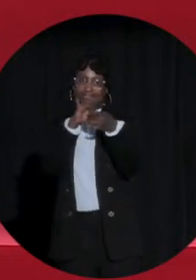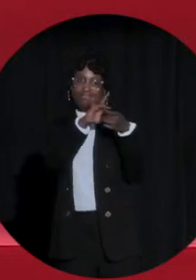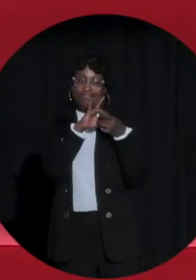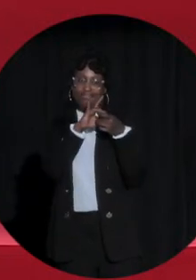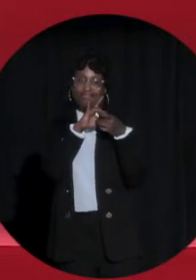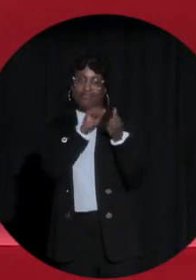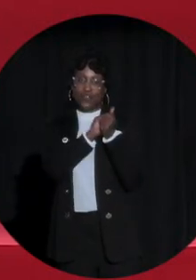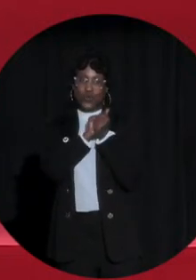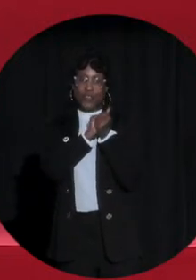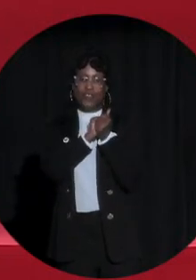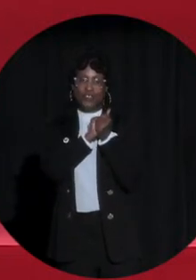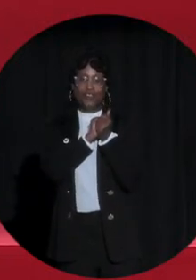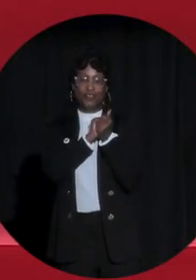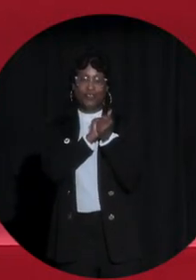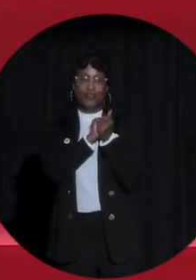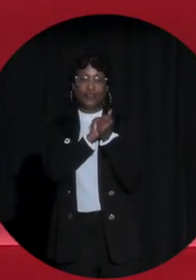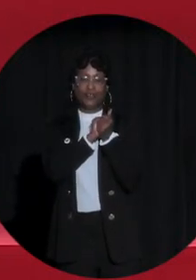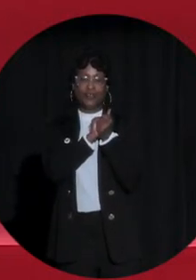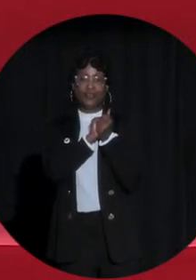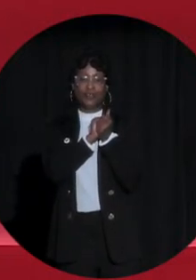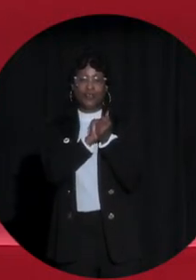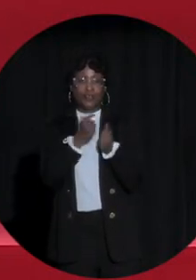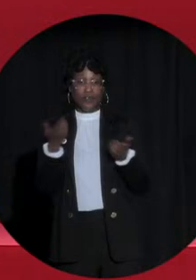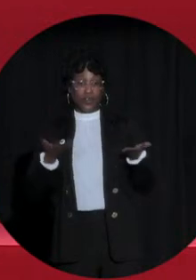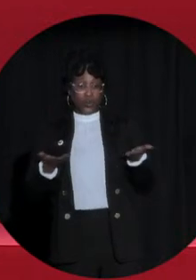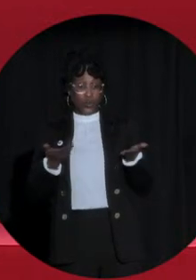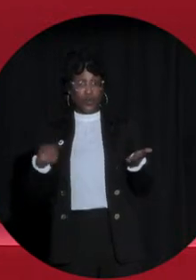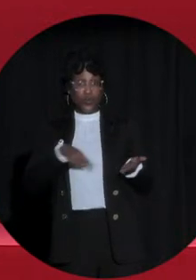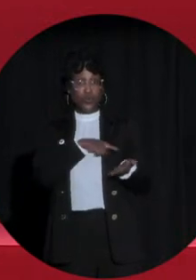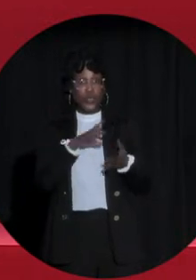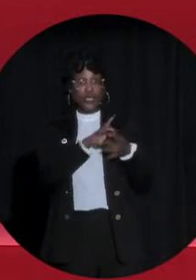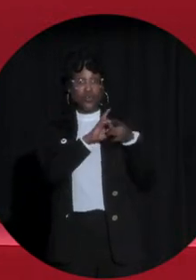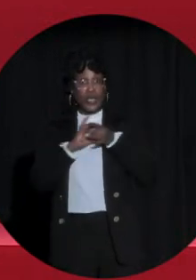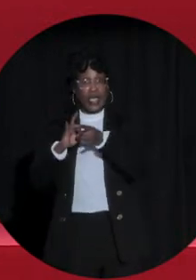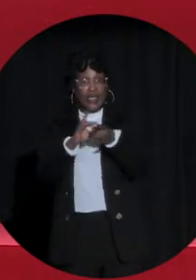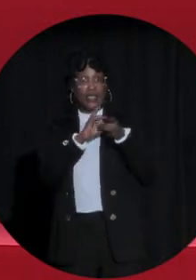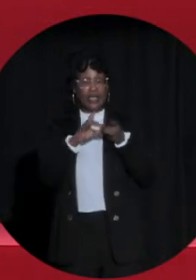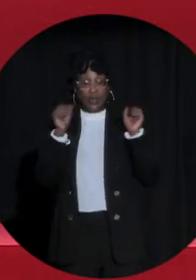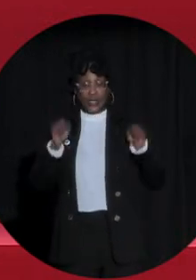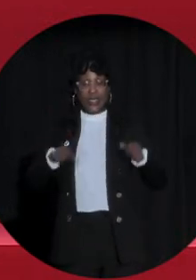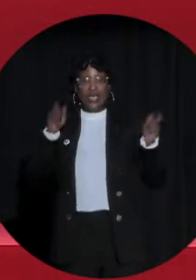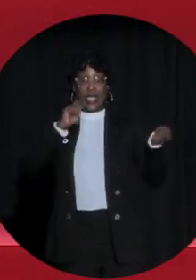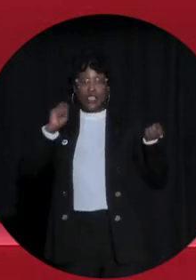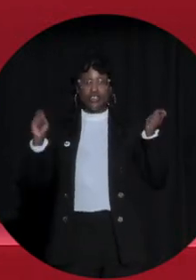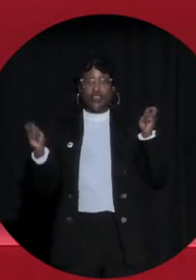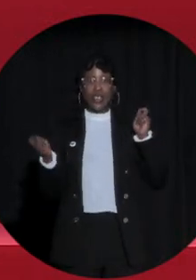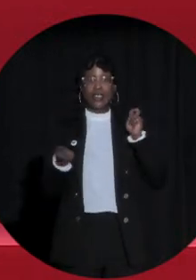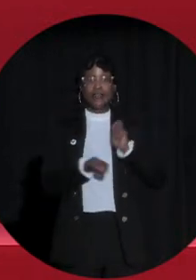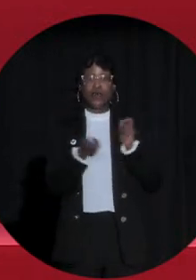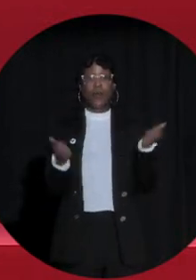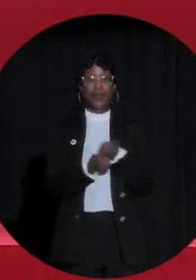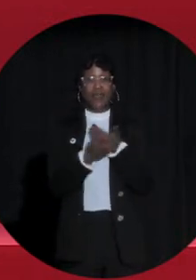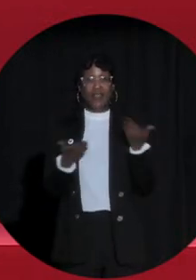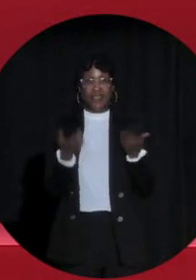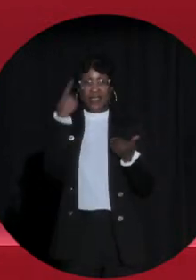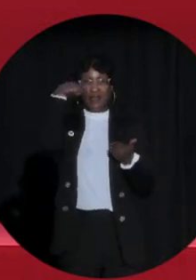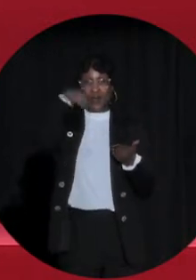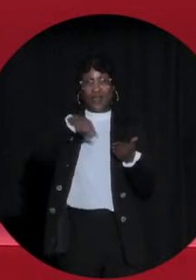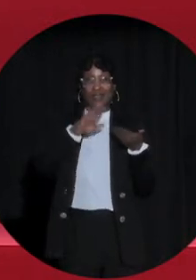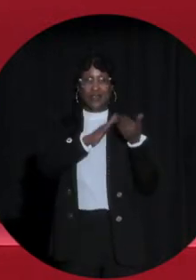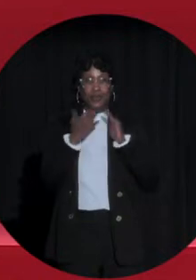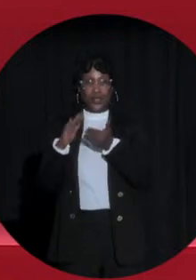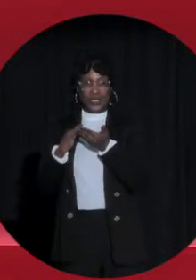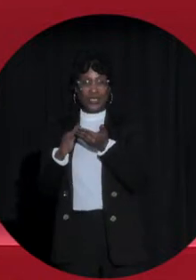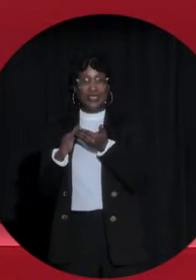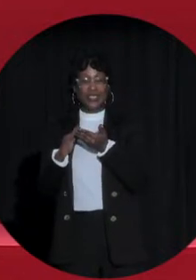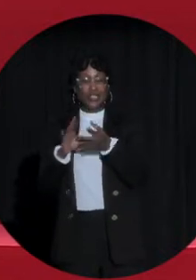When we're united, we can do something transformational for this community we love. When we're united,